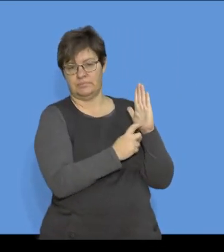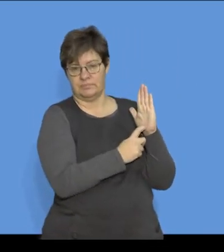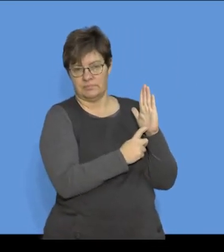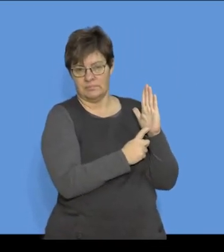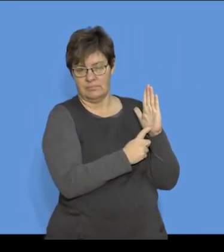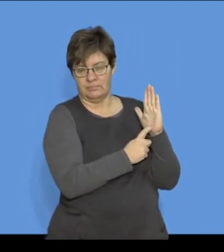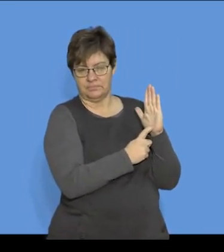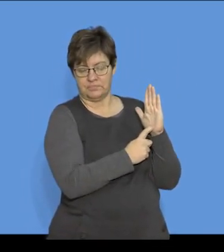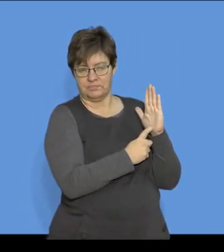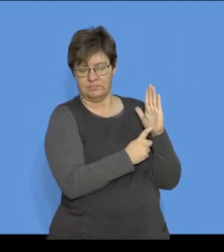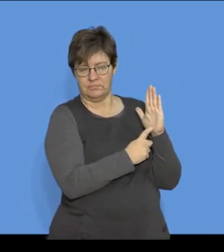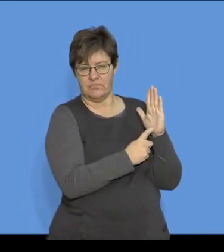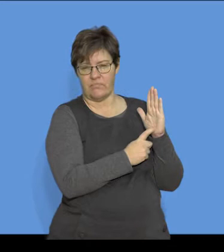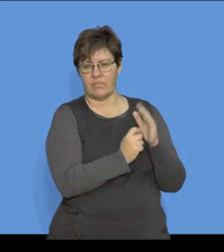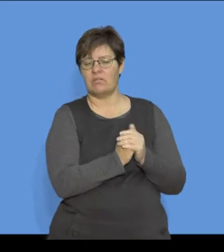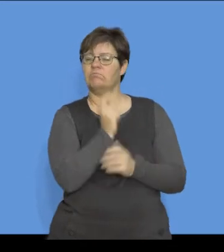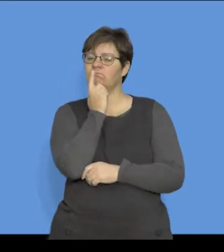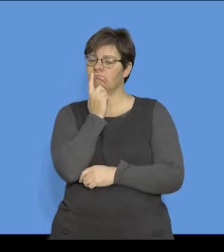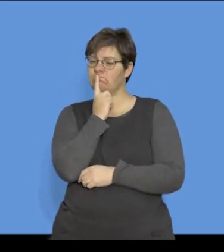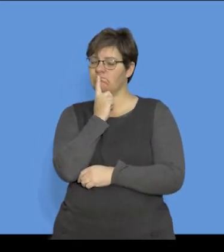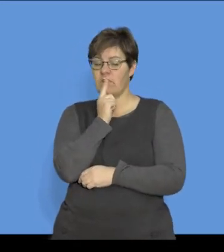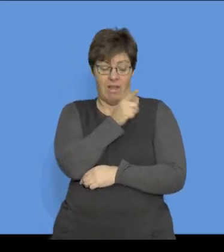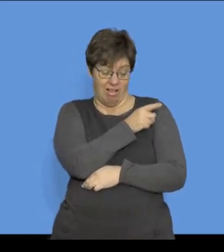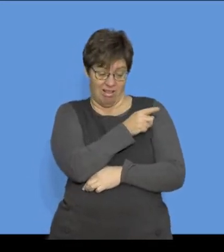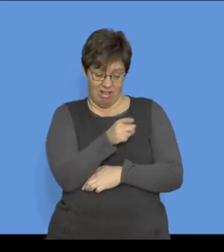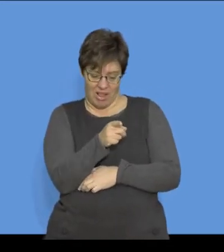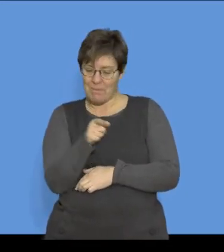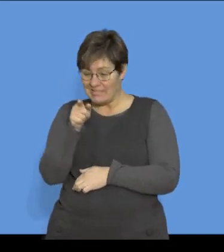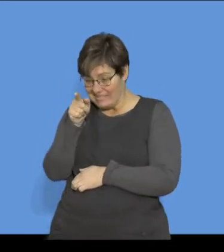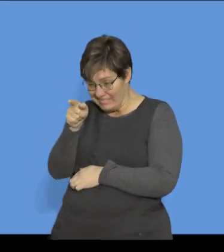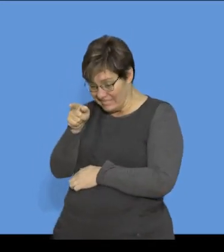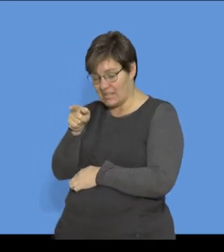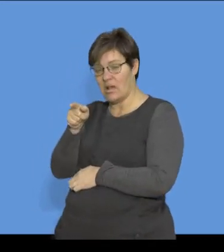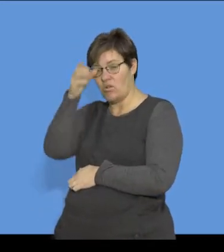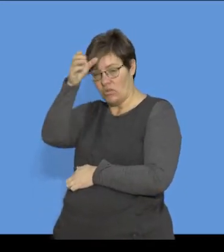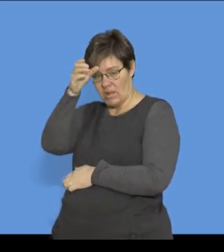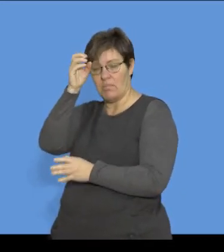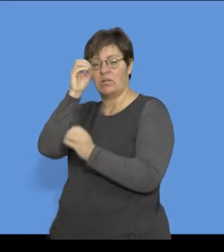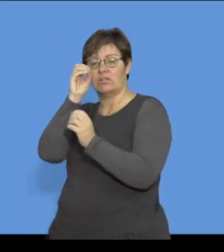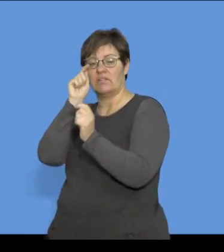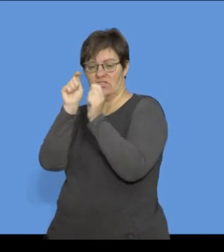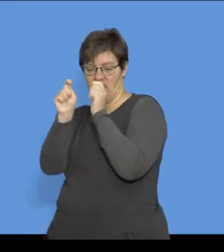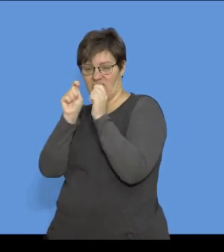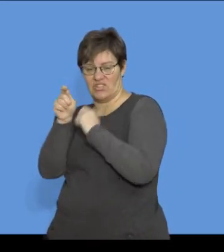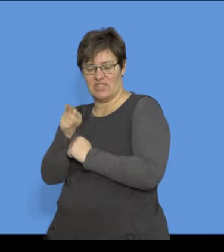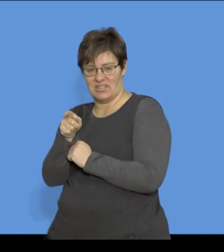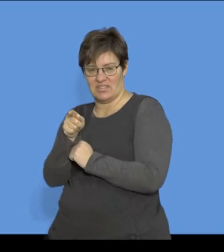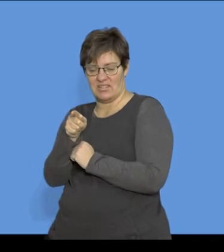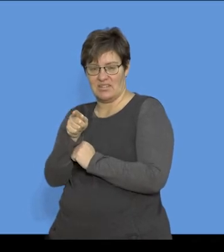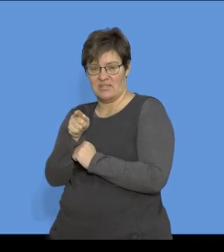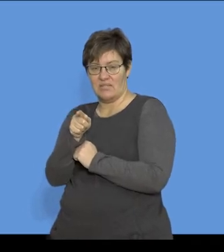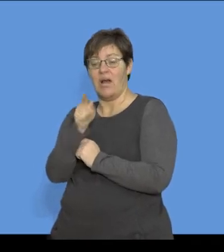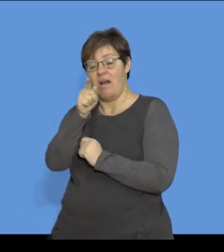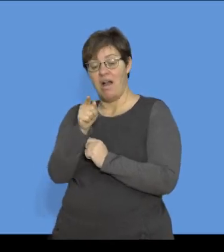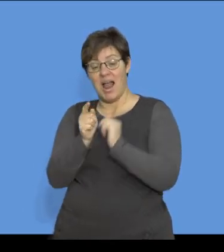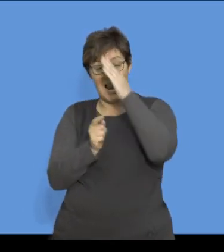be a process where you say, okay, if we can fix this concept, right, this line must always be